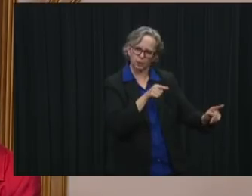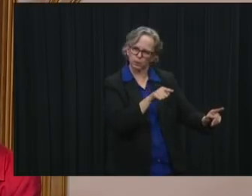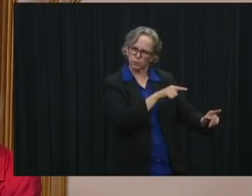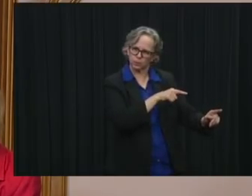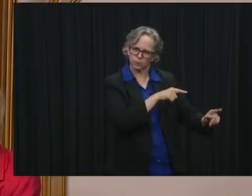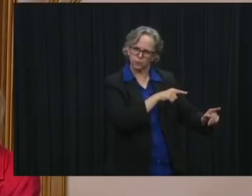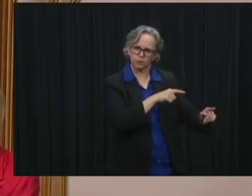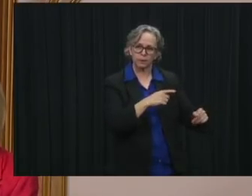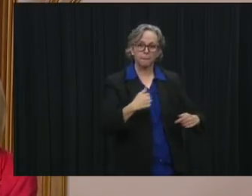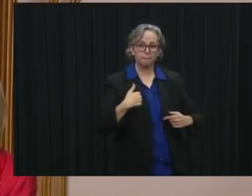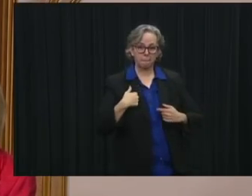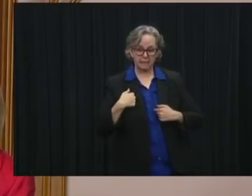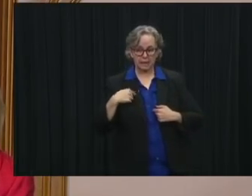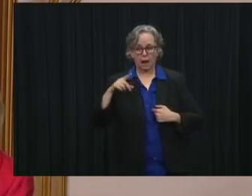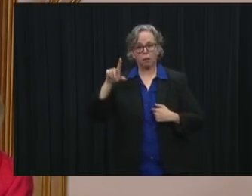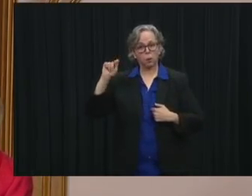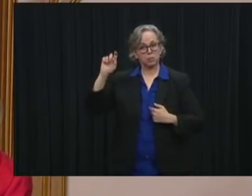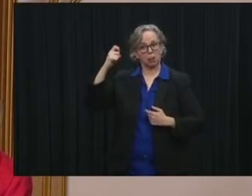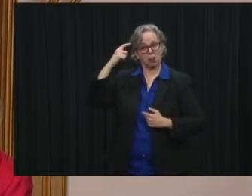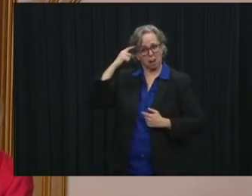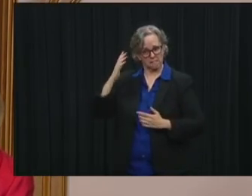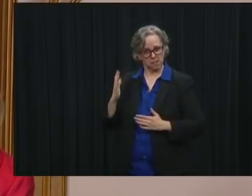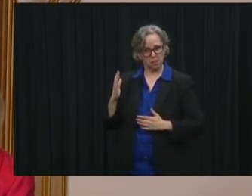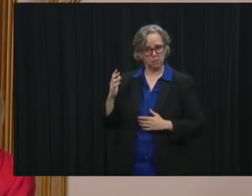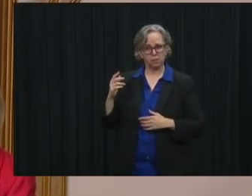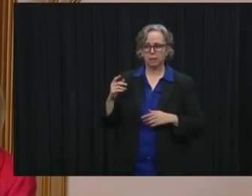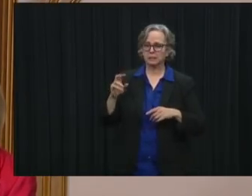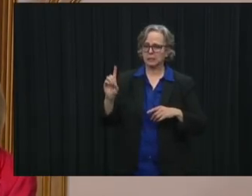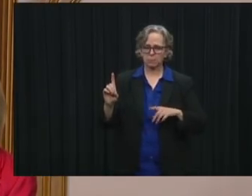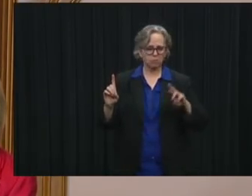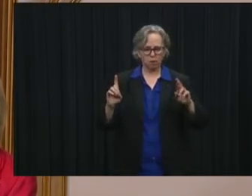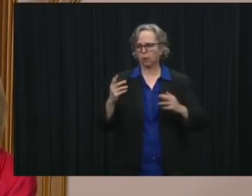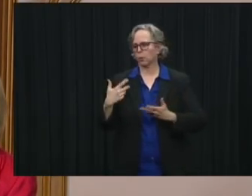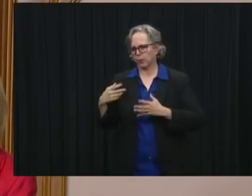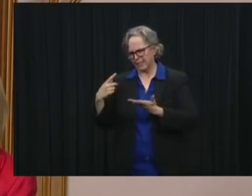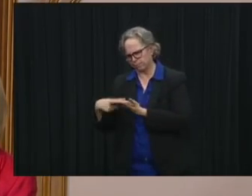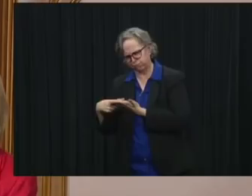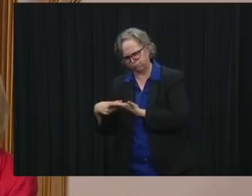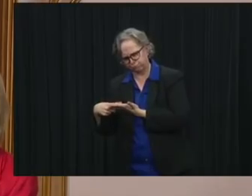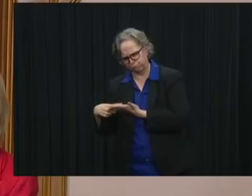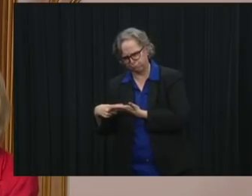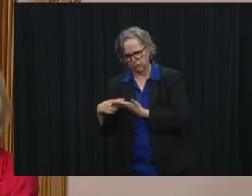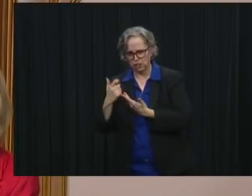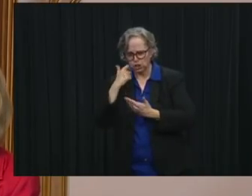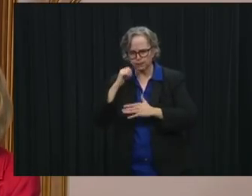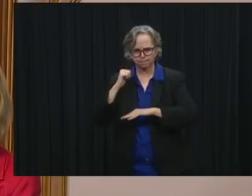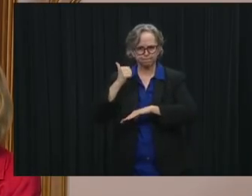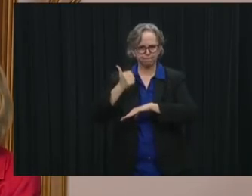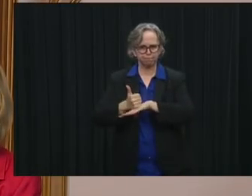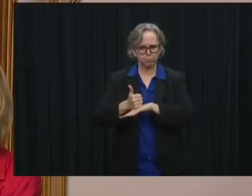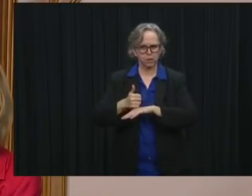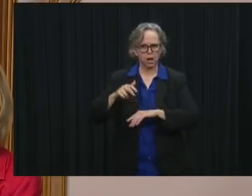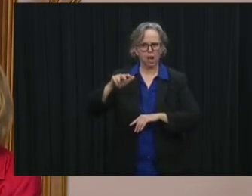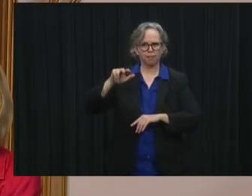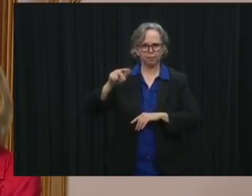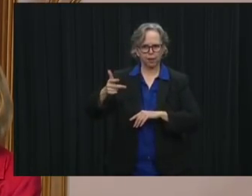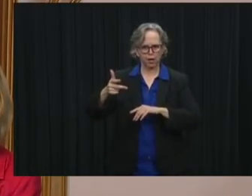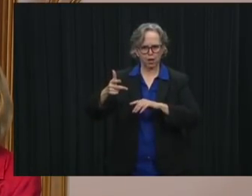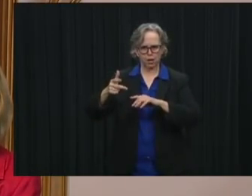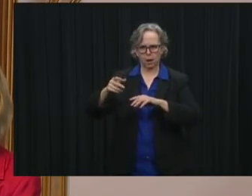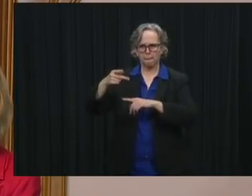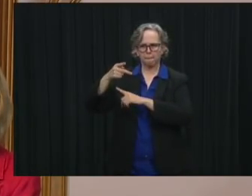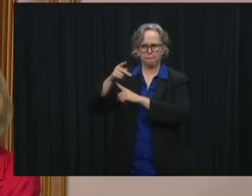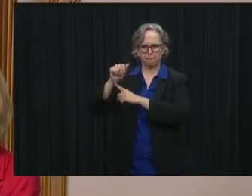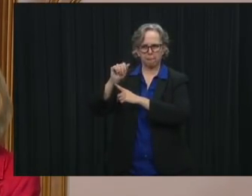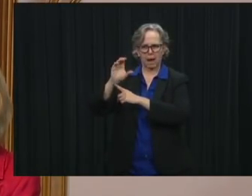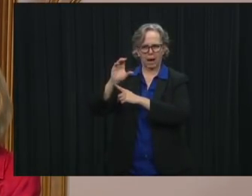Democrat and Republicans, as they put together a third package. That package, as we heard, passed overnight. We